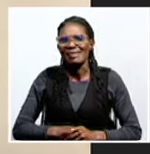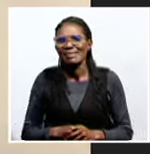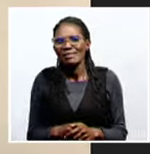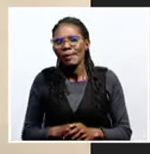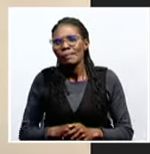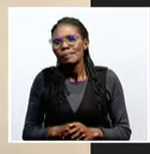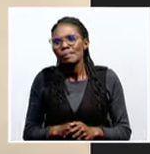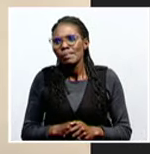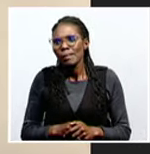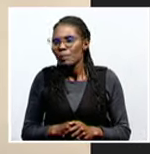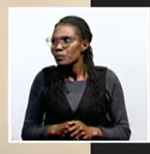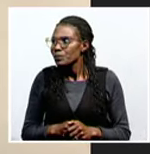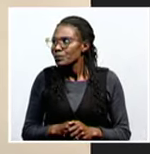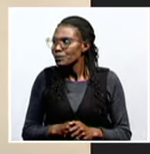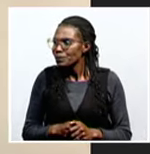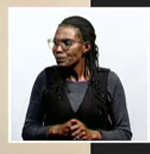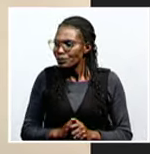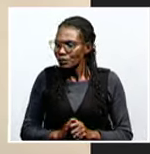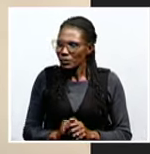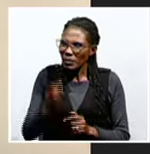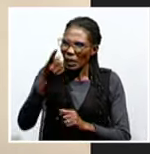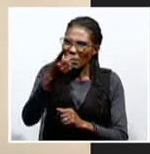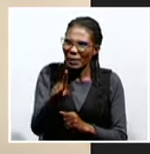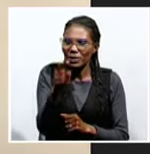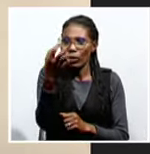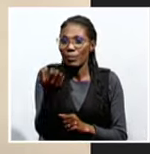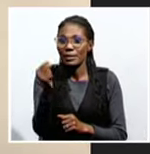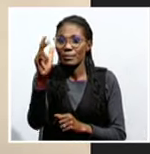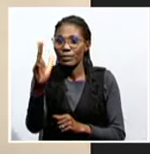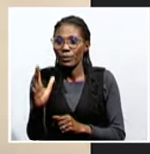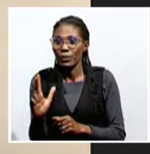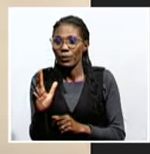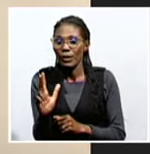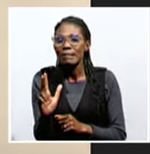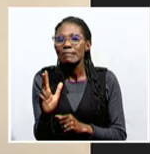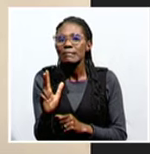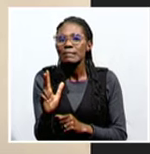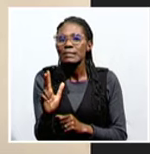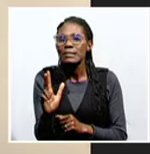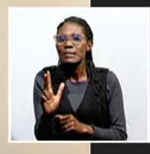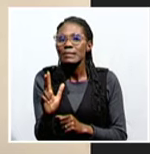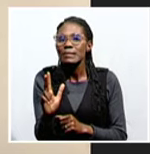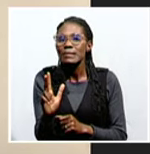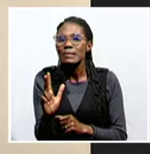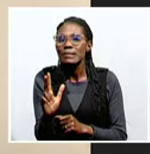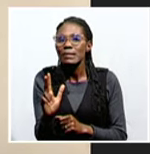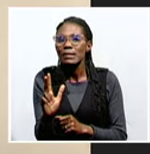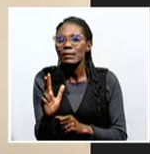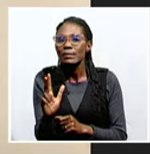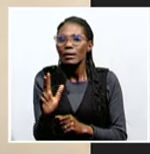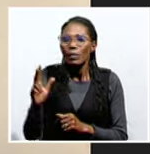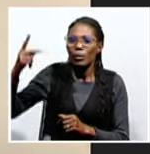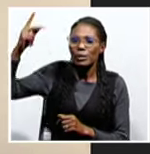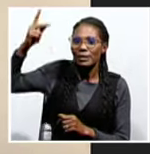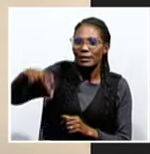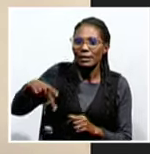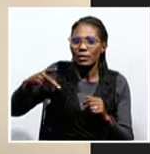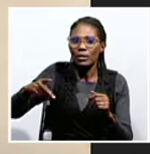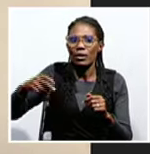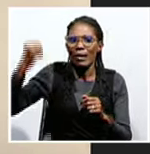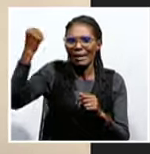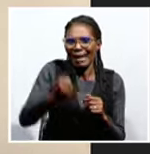It's an inevitable. But there are some people who, as we say in diplomacy, are larger